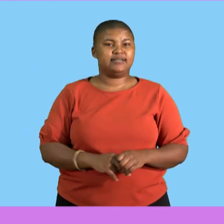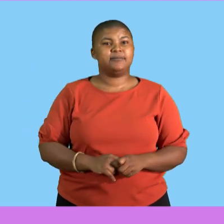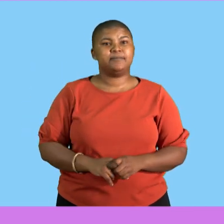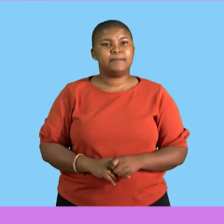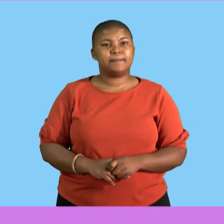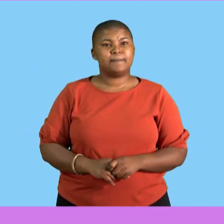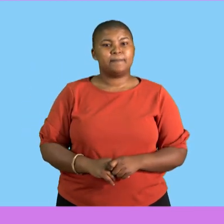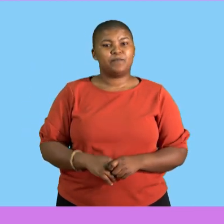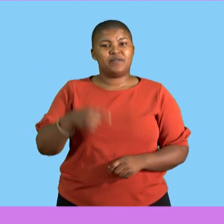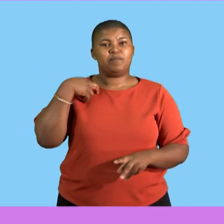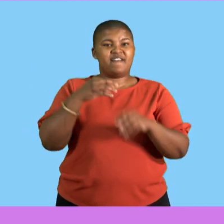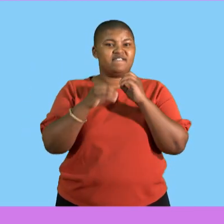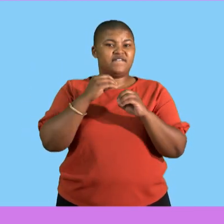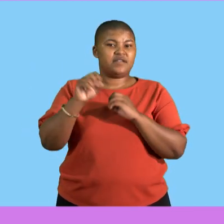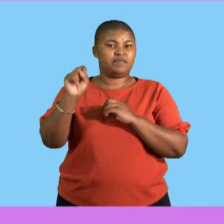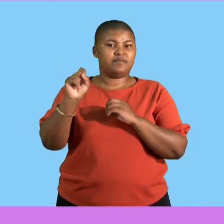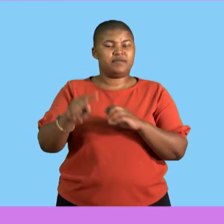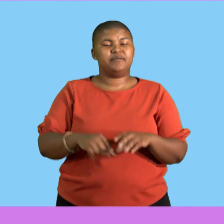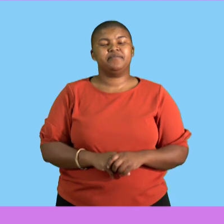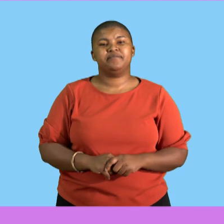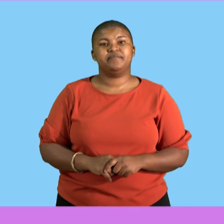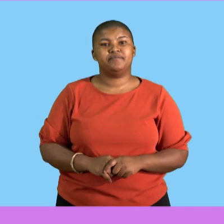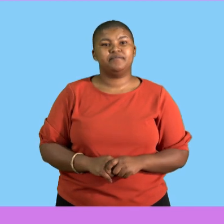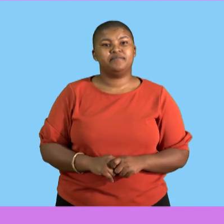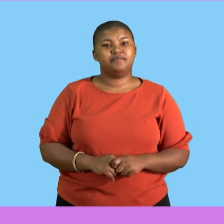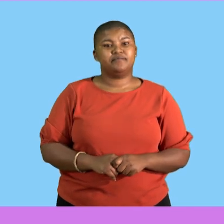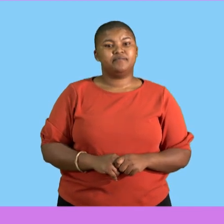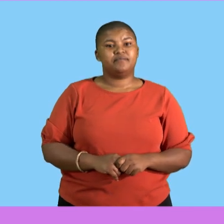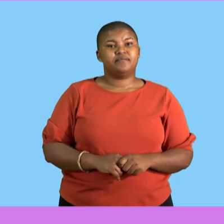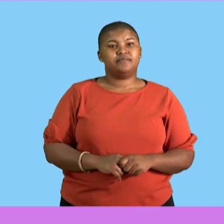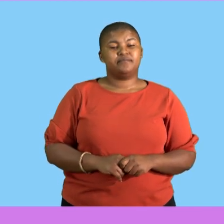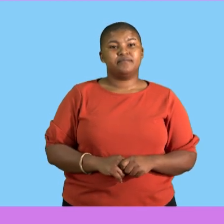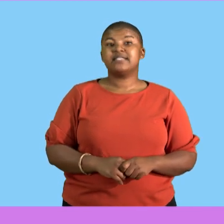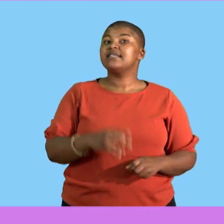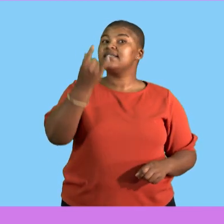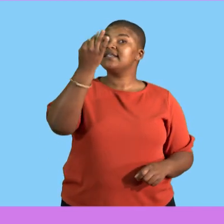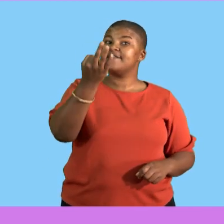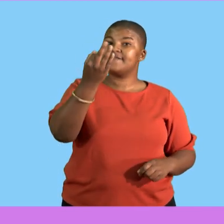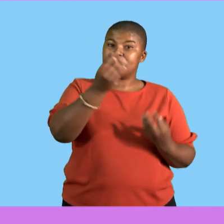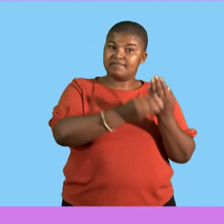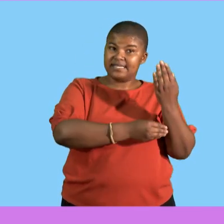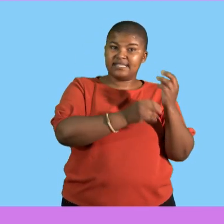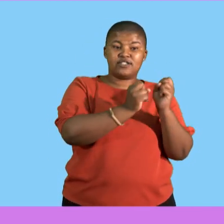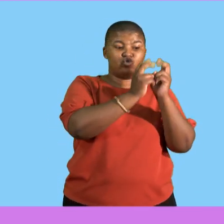33 cents. Let me just make that a proper 5. So meaning, if the bed cost